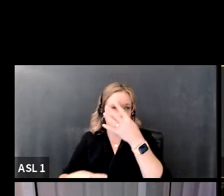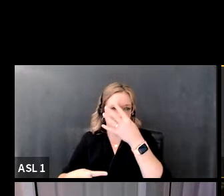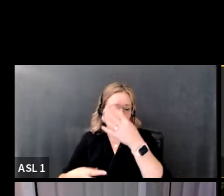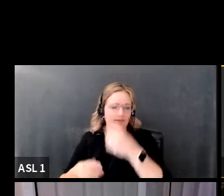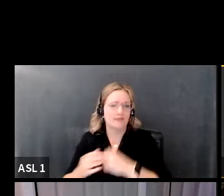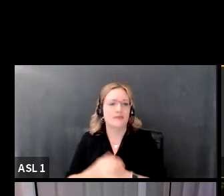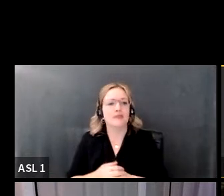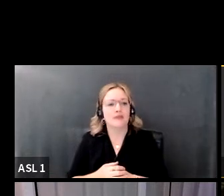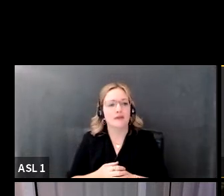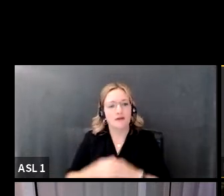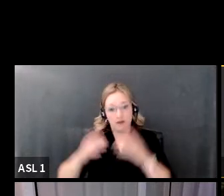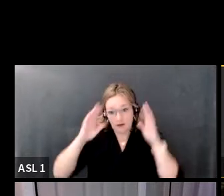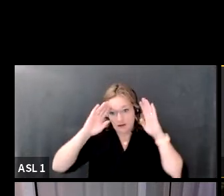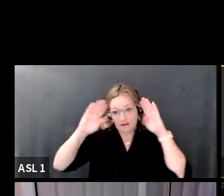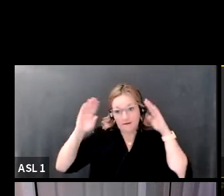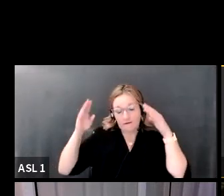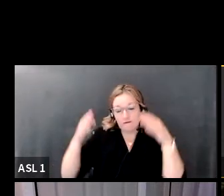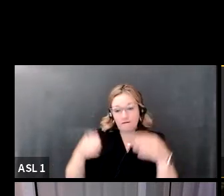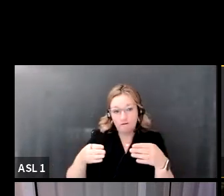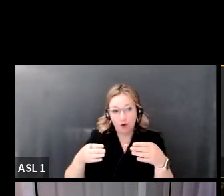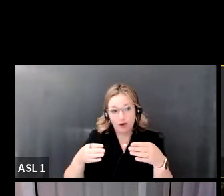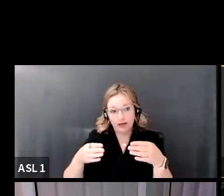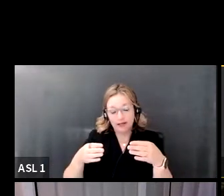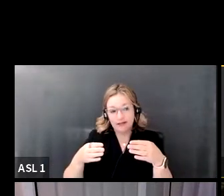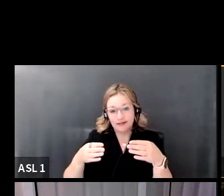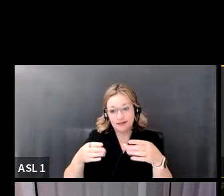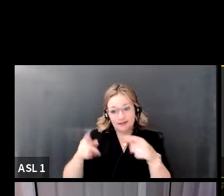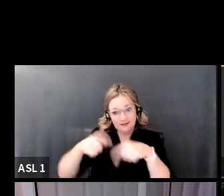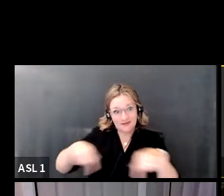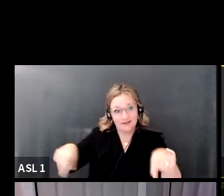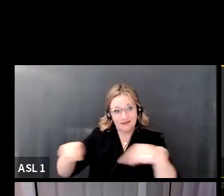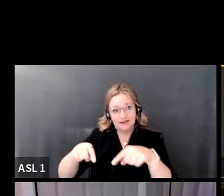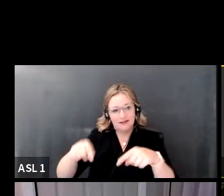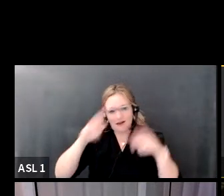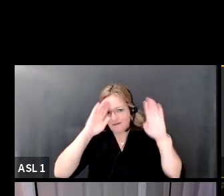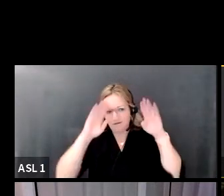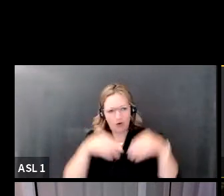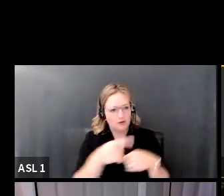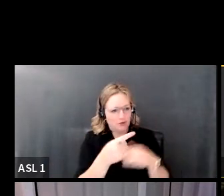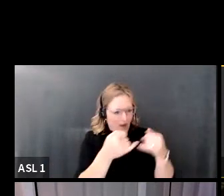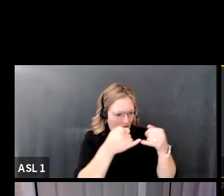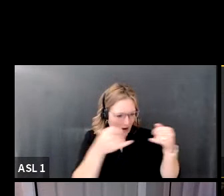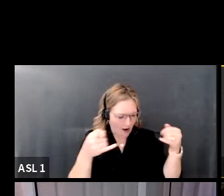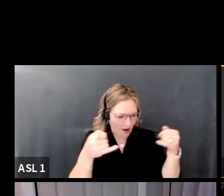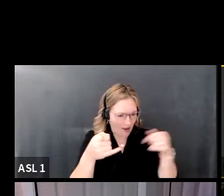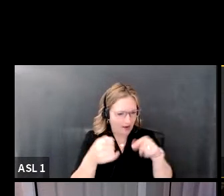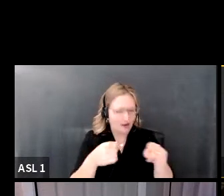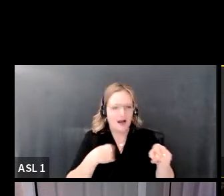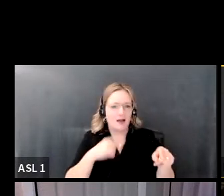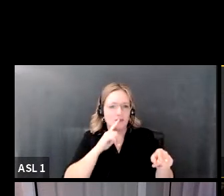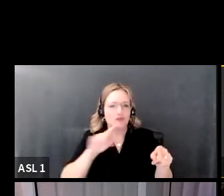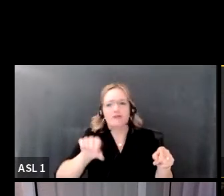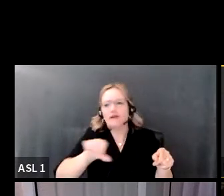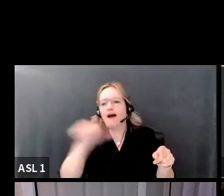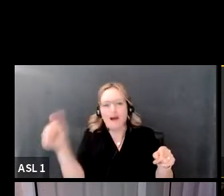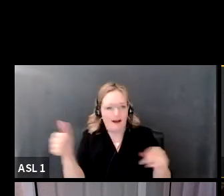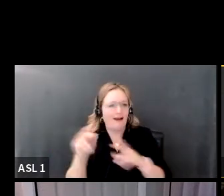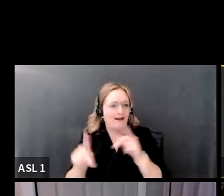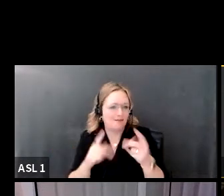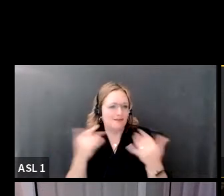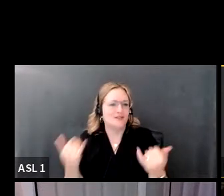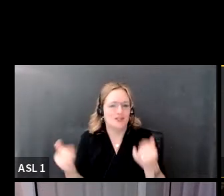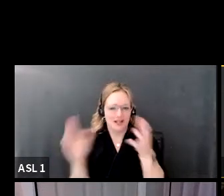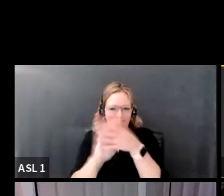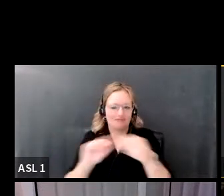sense focusing on any one budget line is almost misleading though i am sure that my fellow delegates have it will also give much more detailed instruction on exactly how this